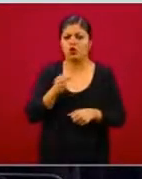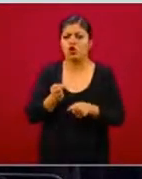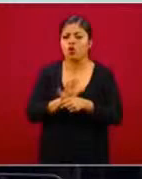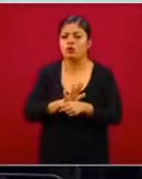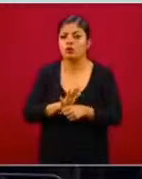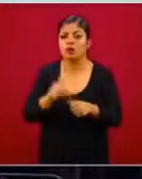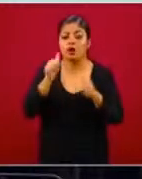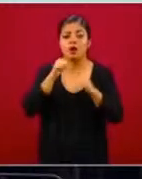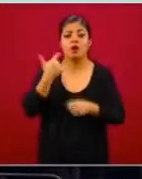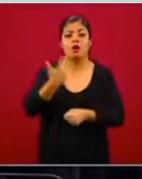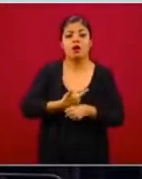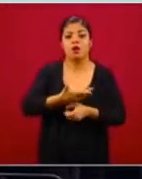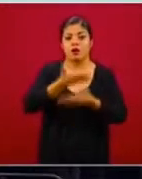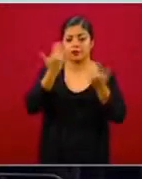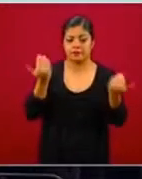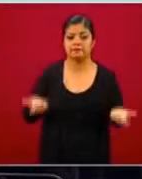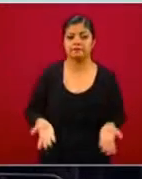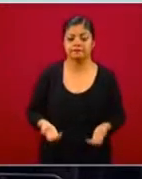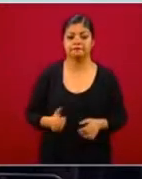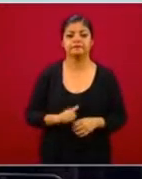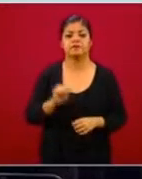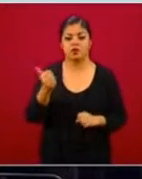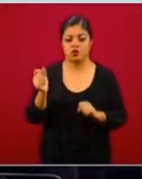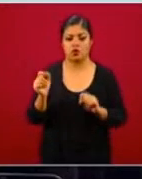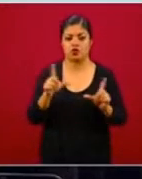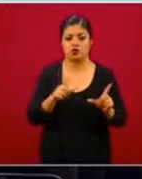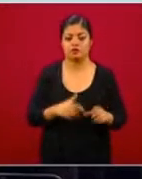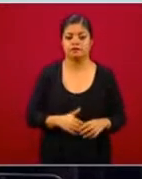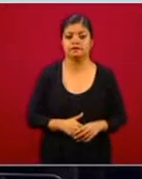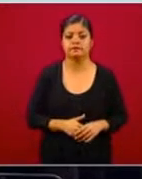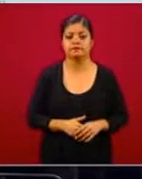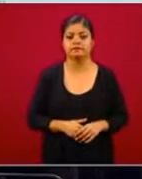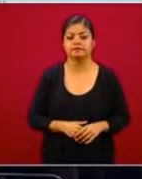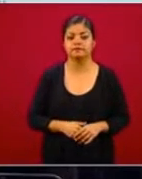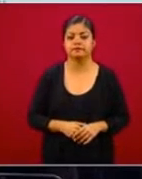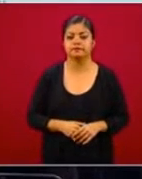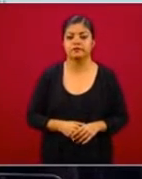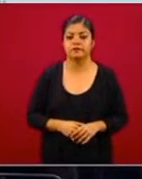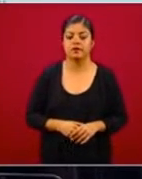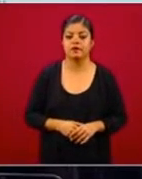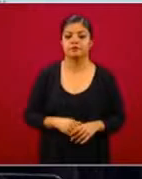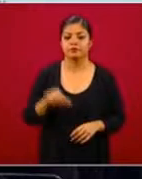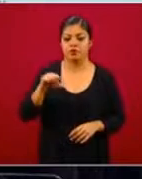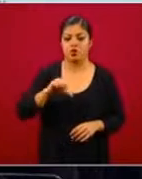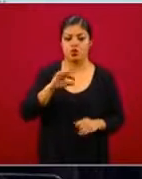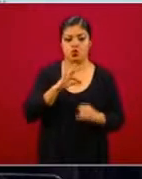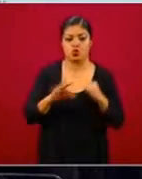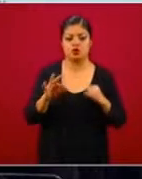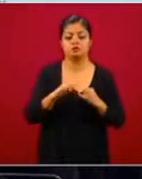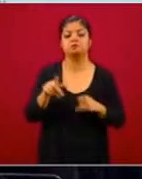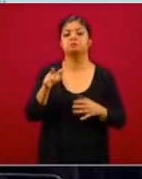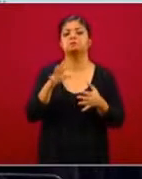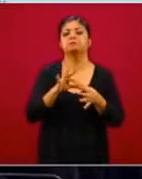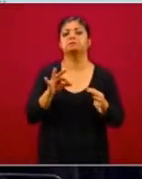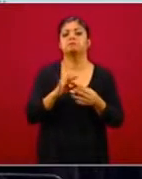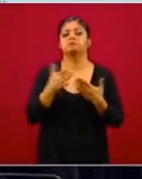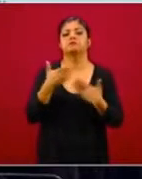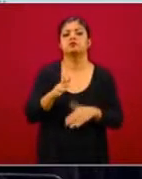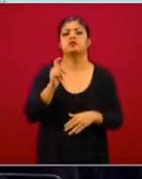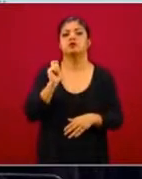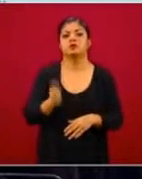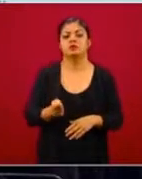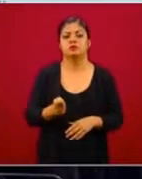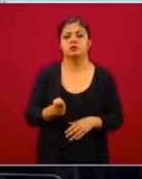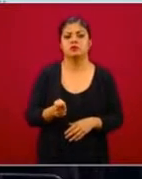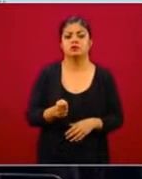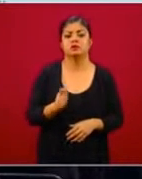at the time that they sought medical attention for COVID-19. And let's look at the next slide,